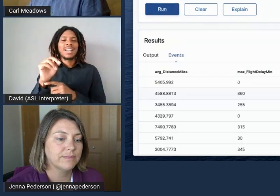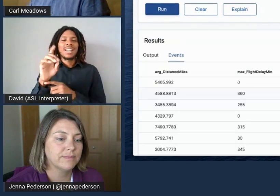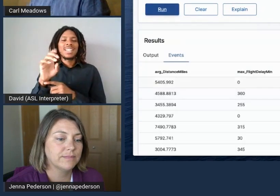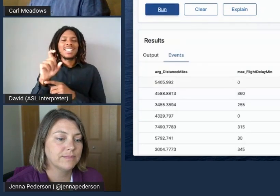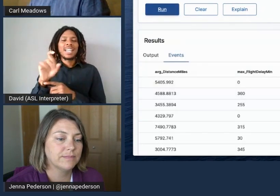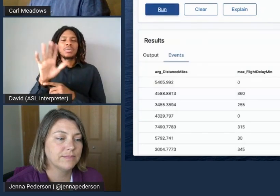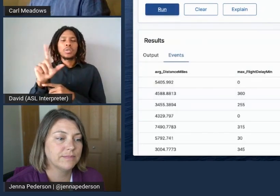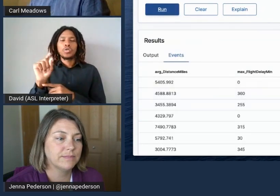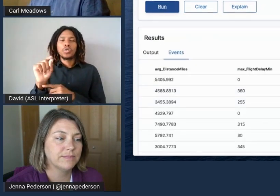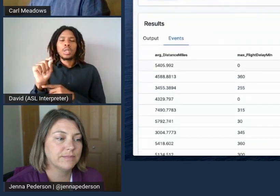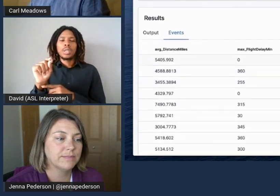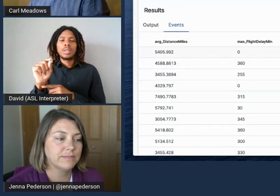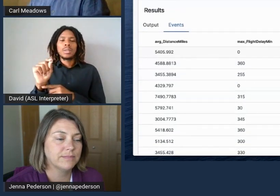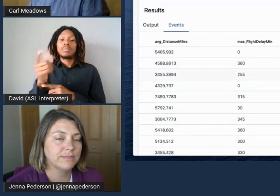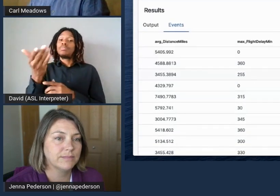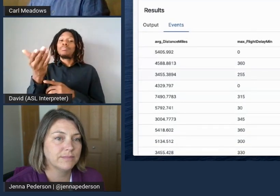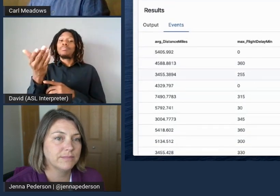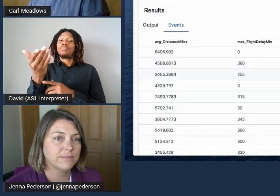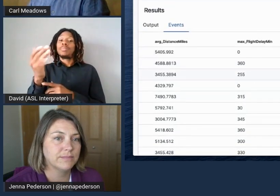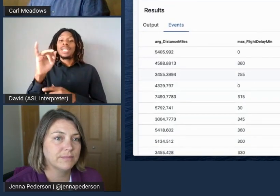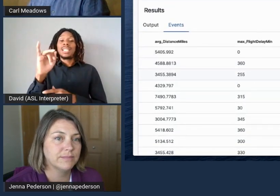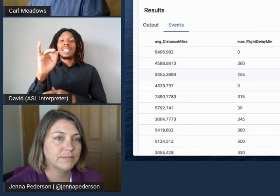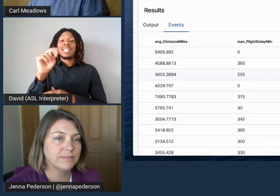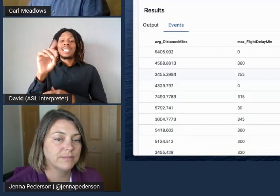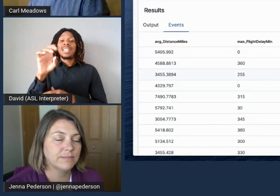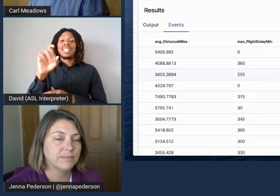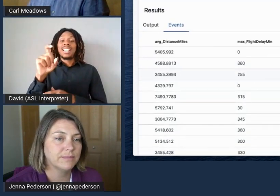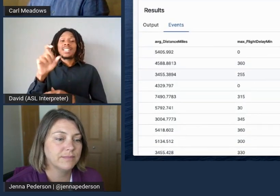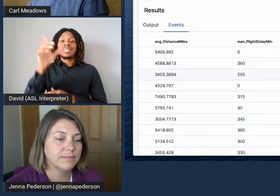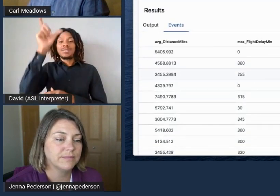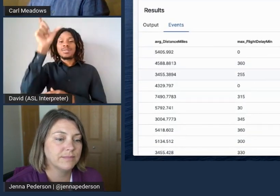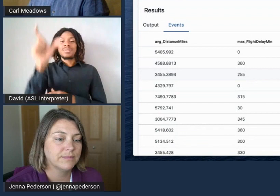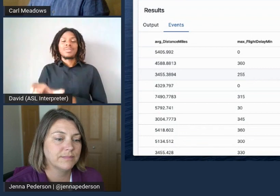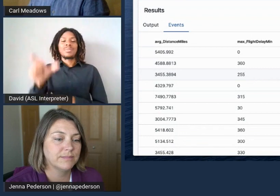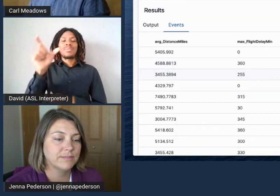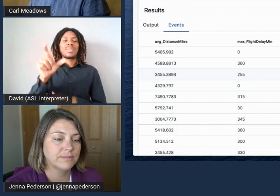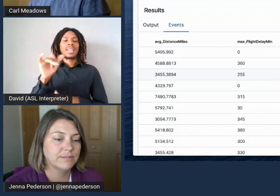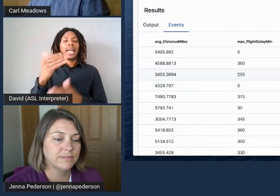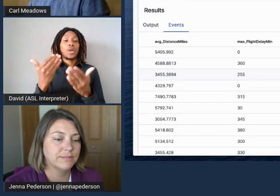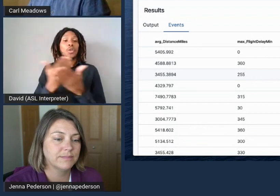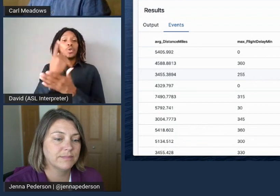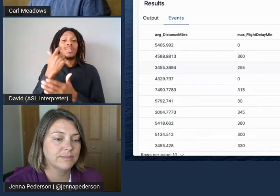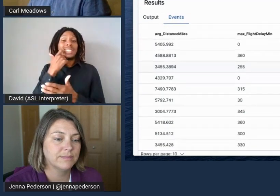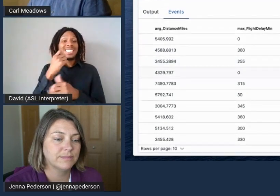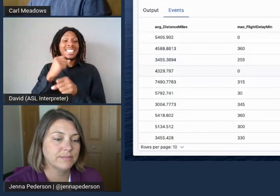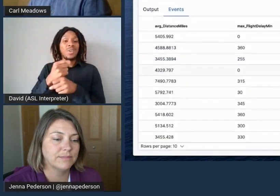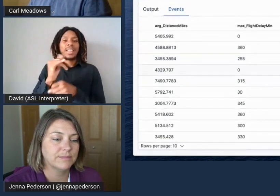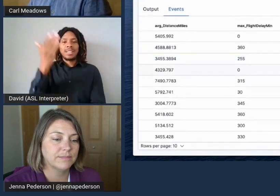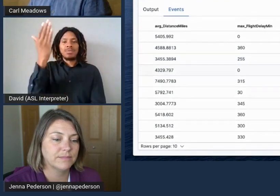that, and there's my index. There's my transformed index, the new index that we just created.